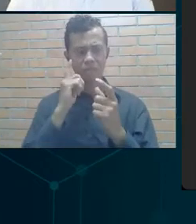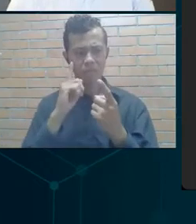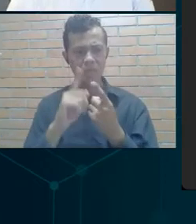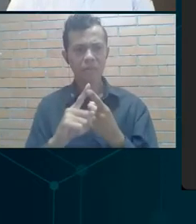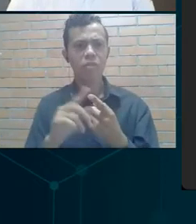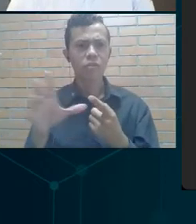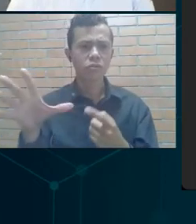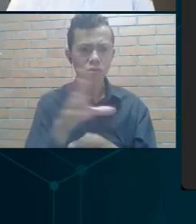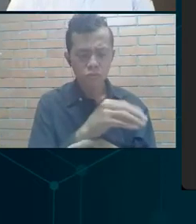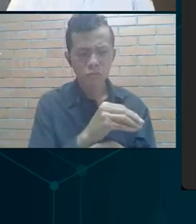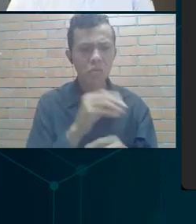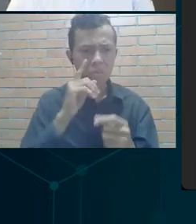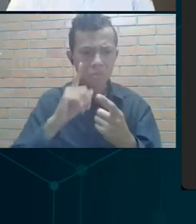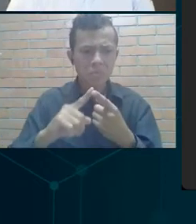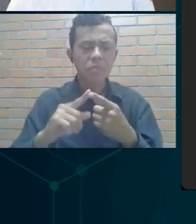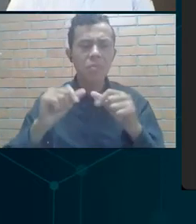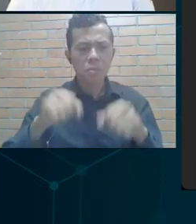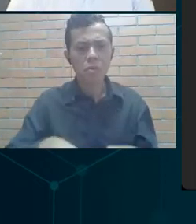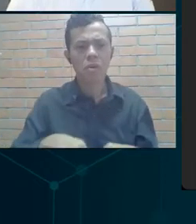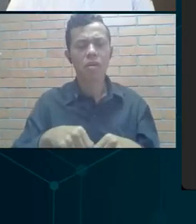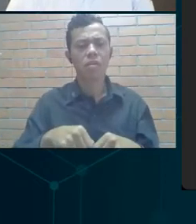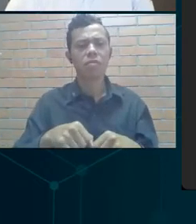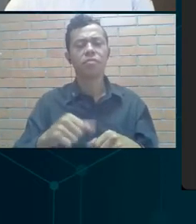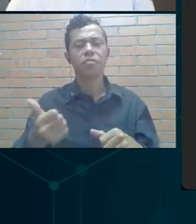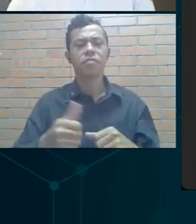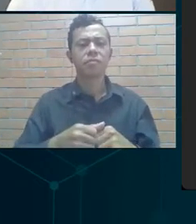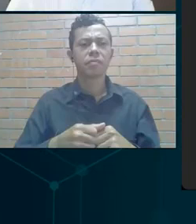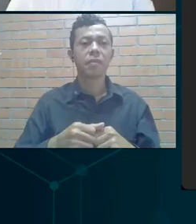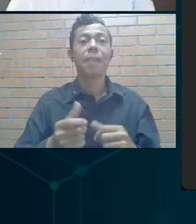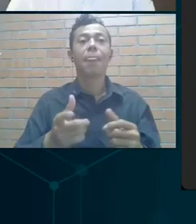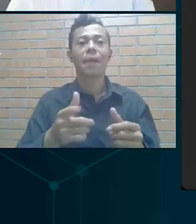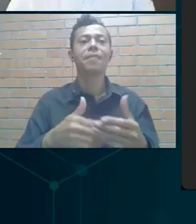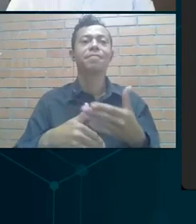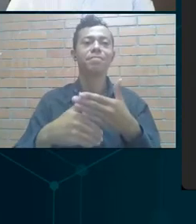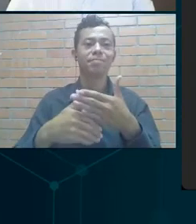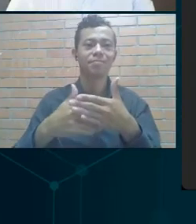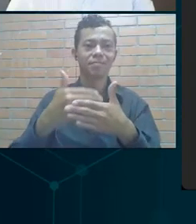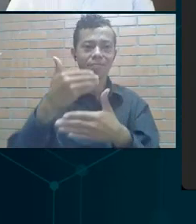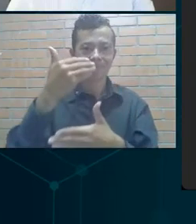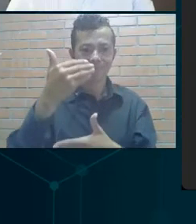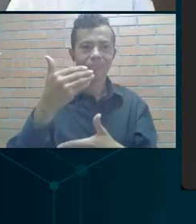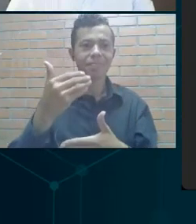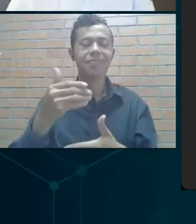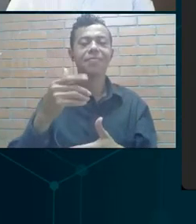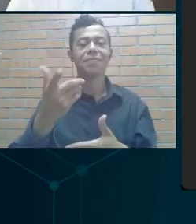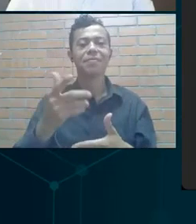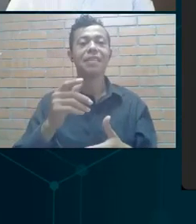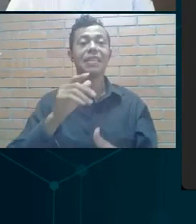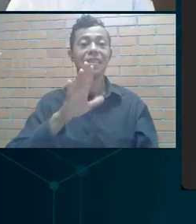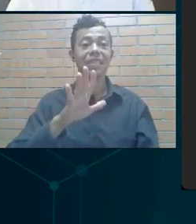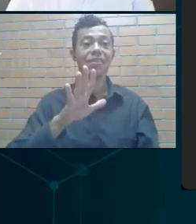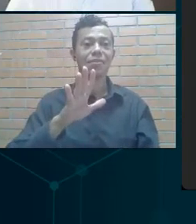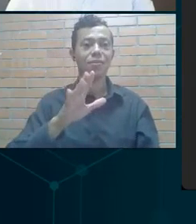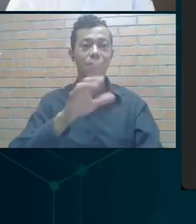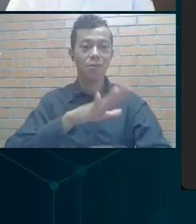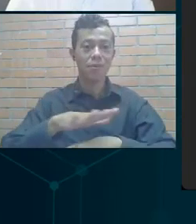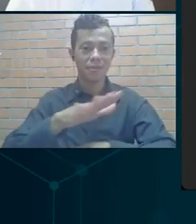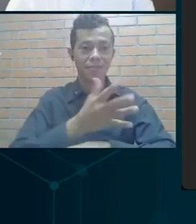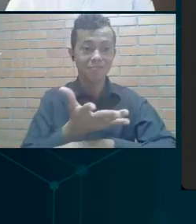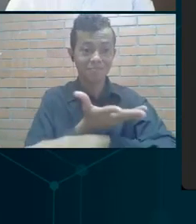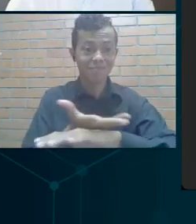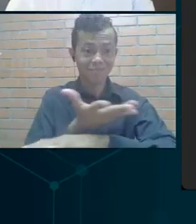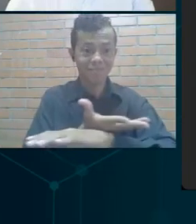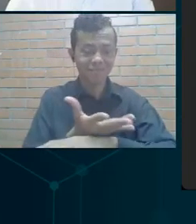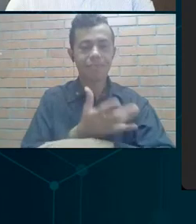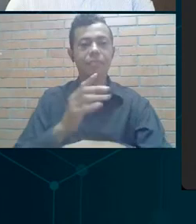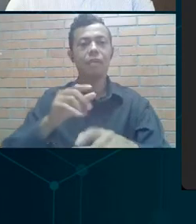And that machine cost me $5 a month. So, $60 a year. And I've got a machine sitting